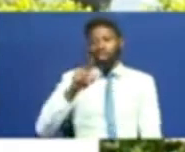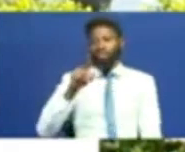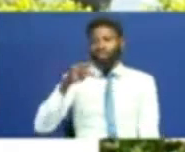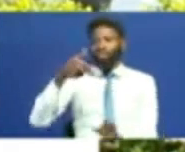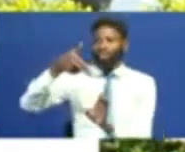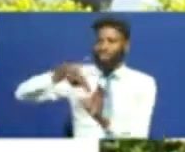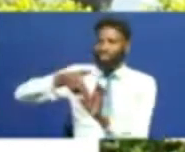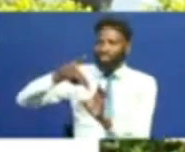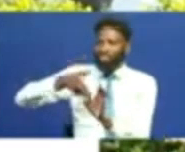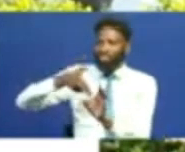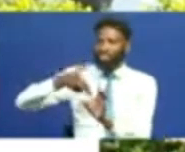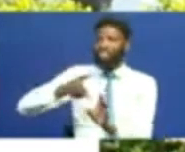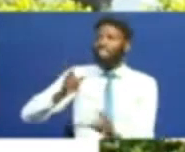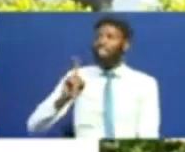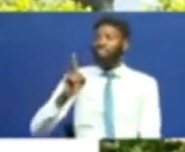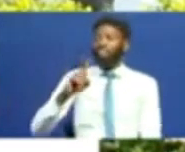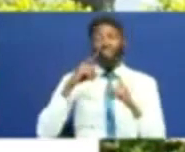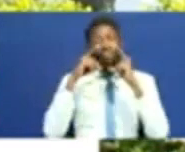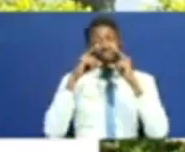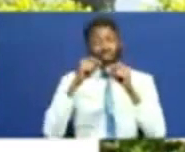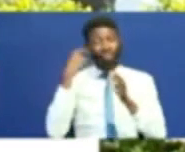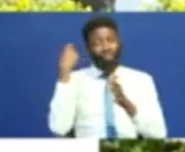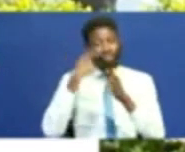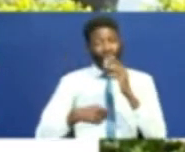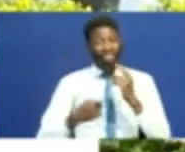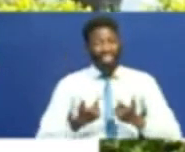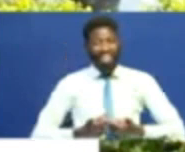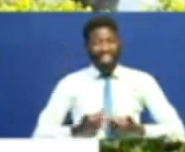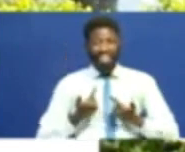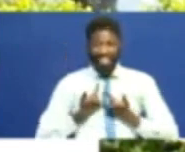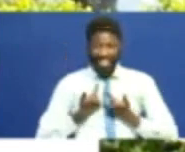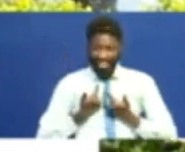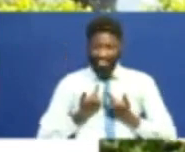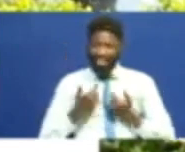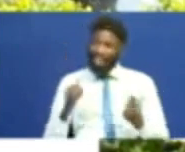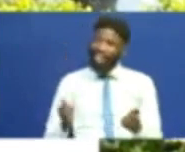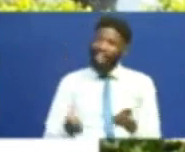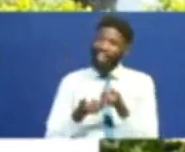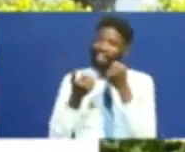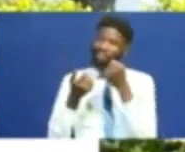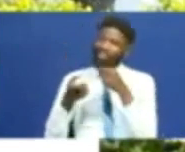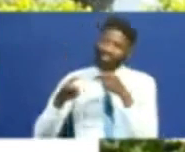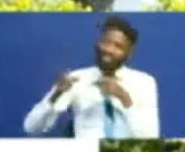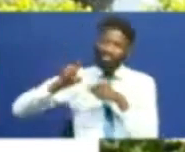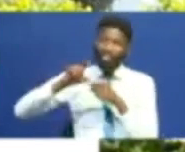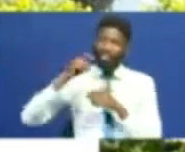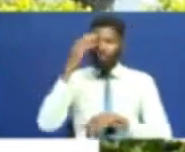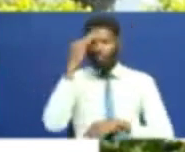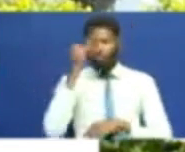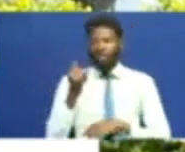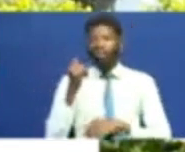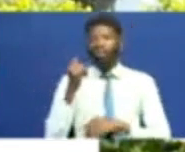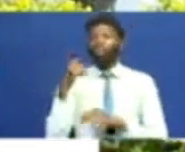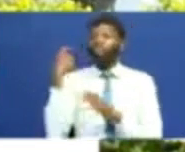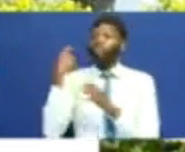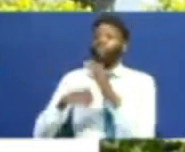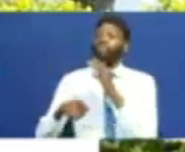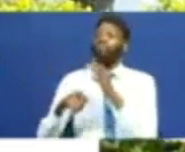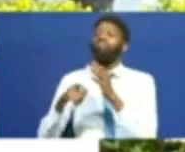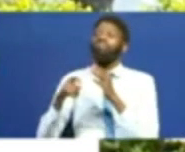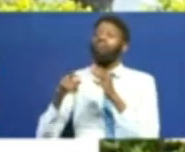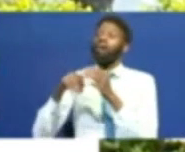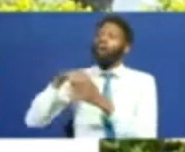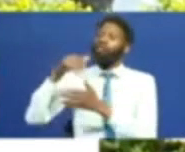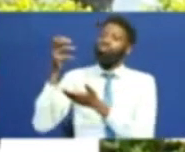They are majorly saying that the cost of living has been exacerbated by the rise in fuel prices. We were anticipating the Azimio la Umoja